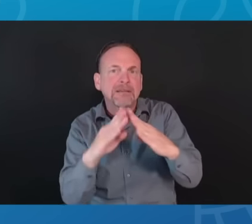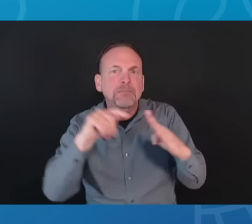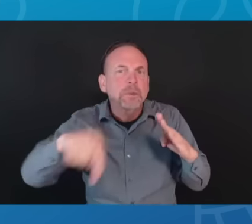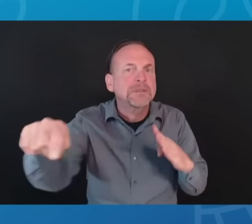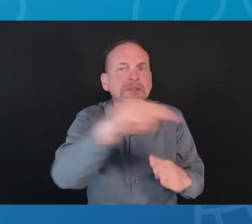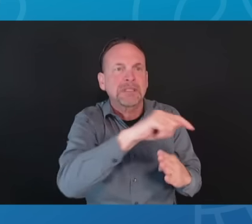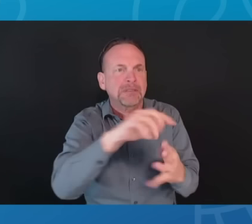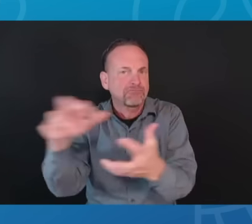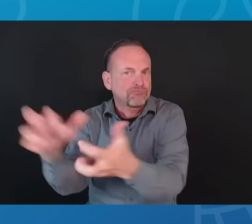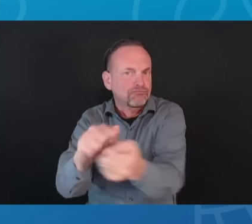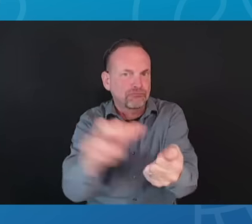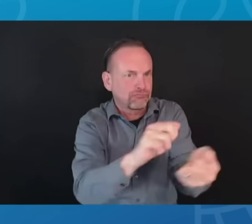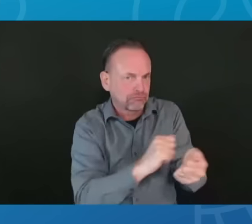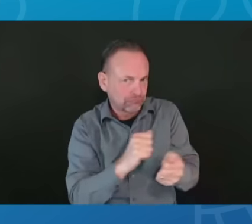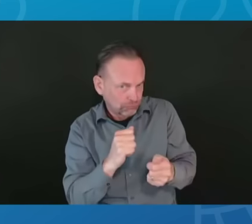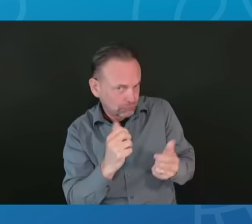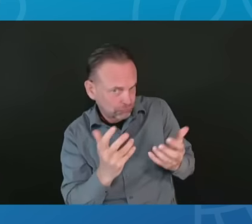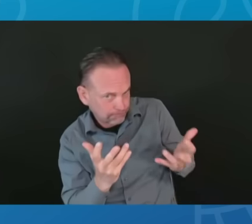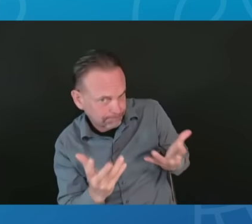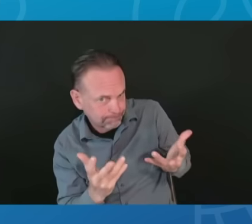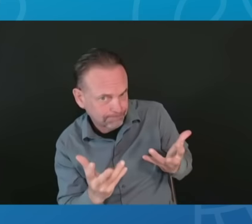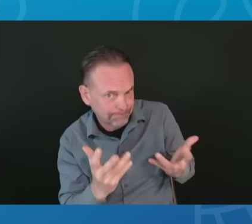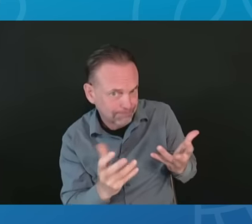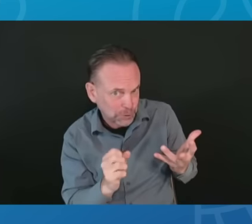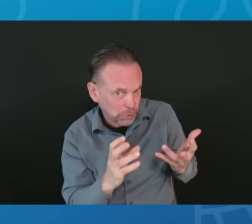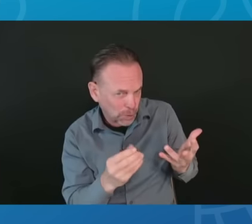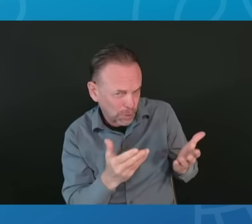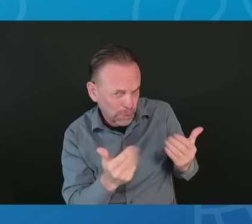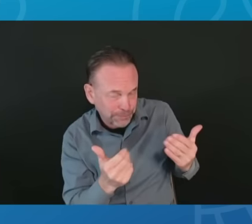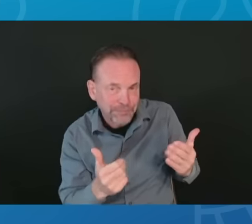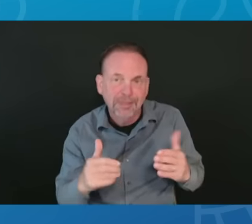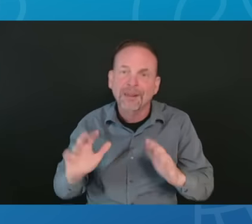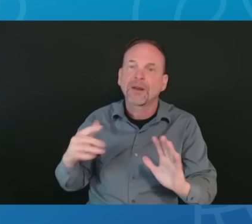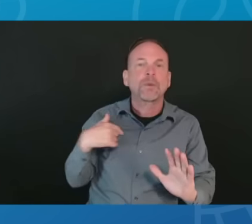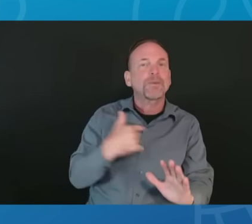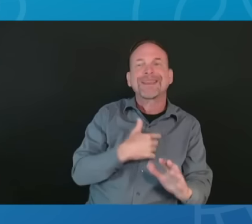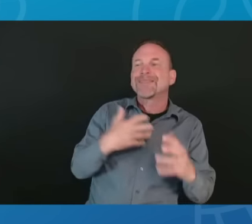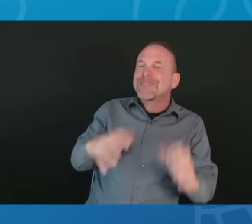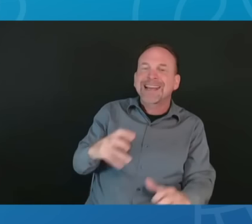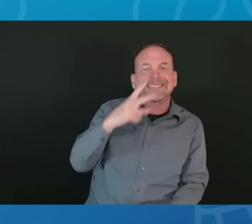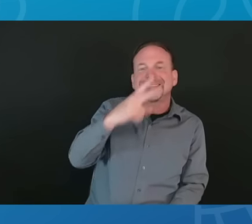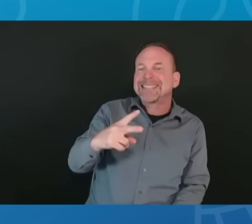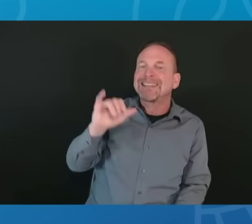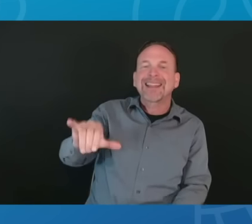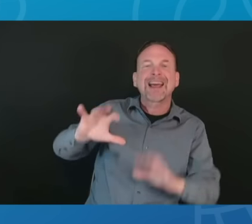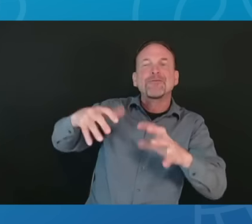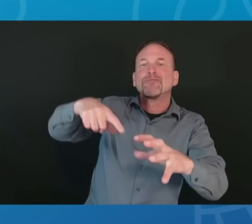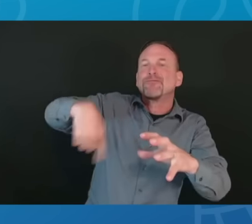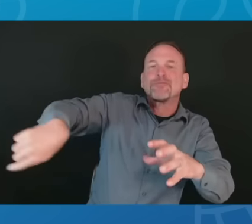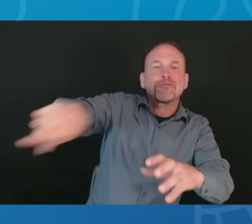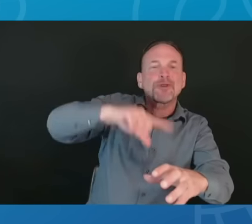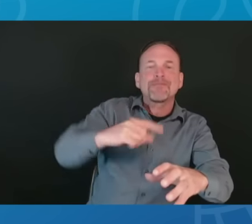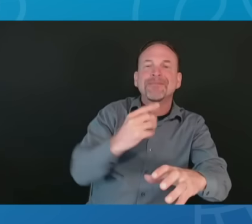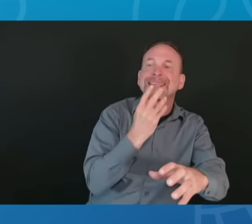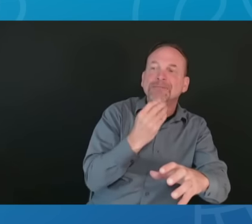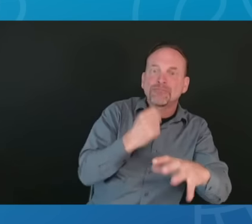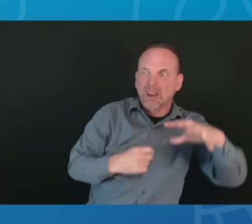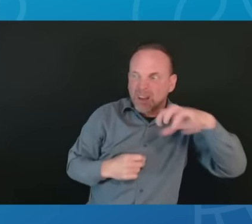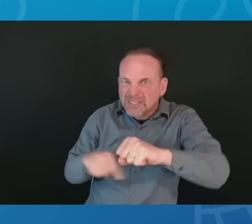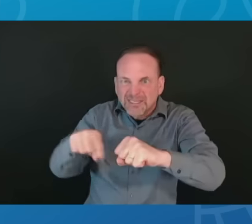cocktails. We don't want to see them attacked by Israel. No, we don't want to see them return fire by Israel. We do not want to